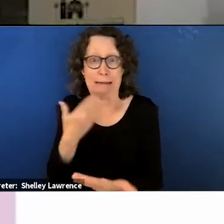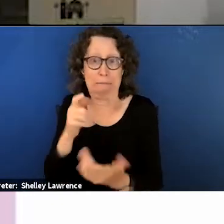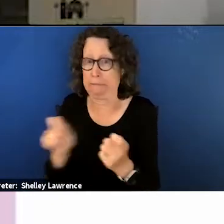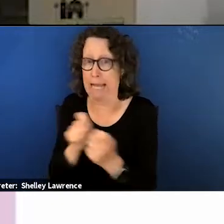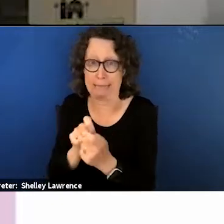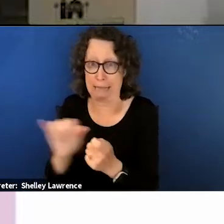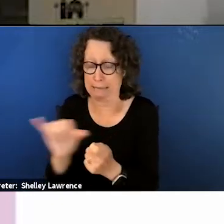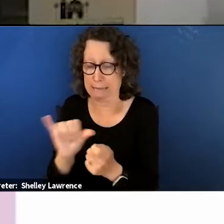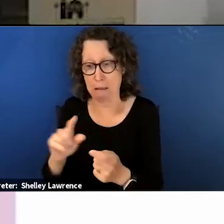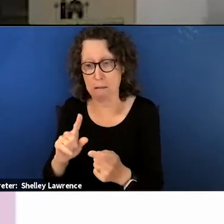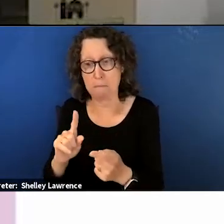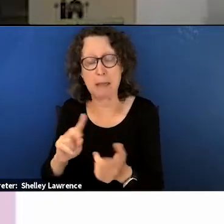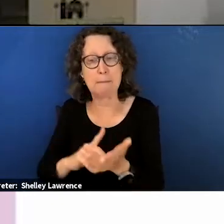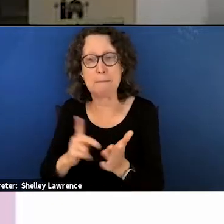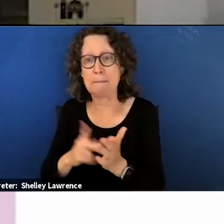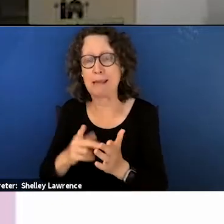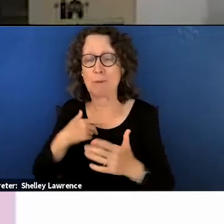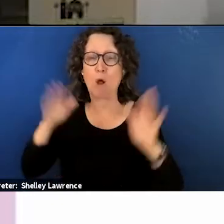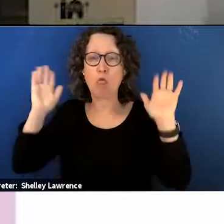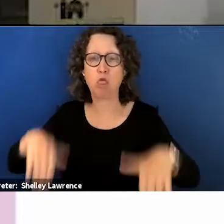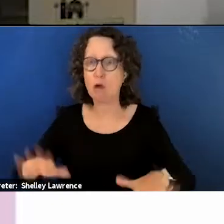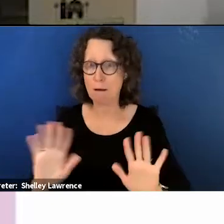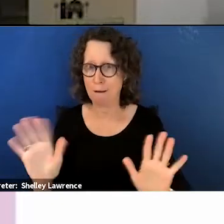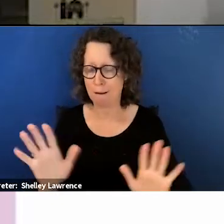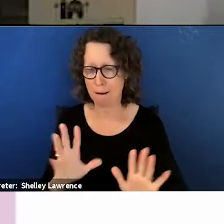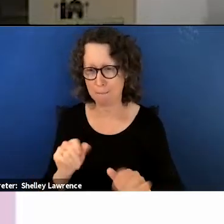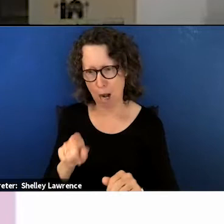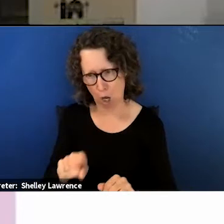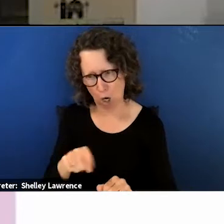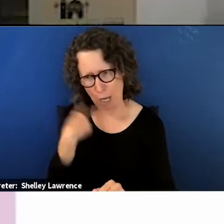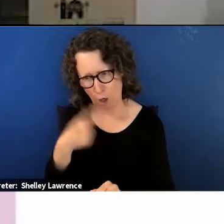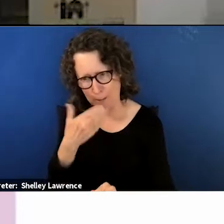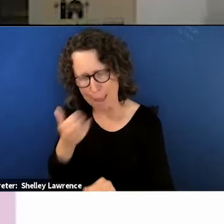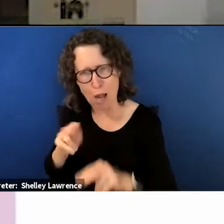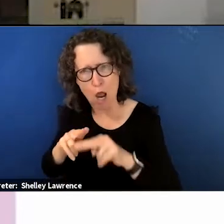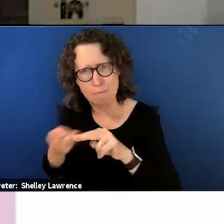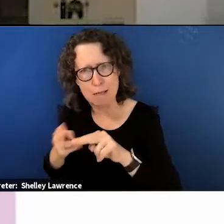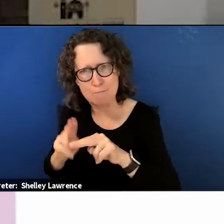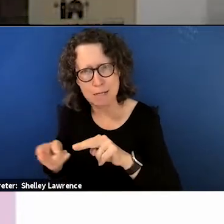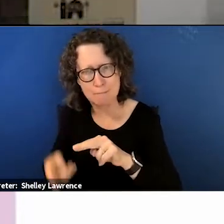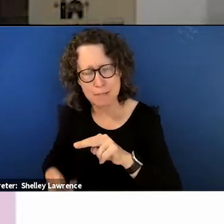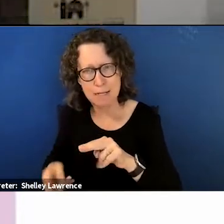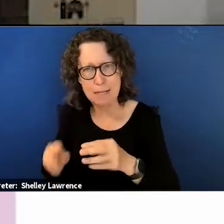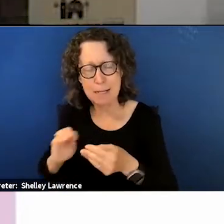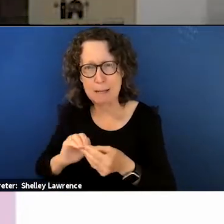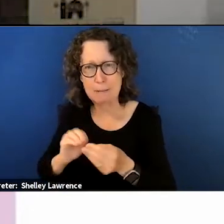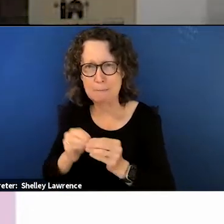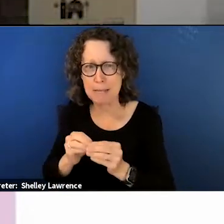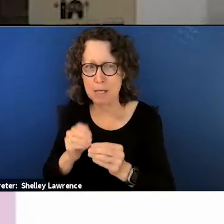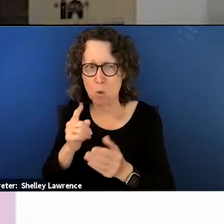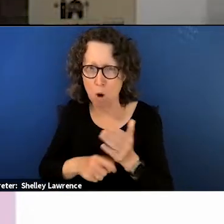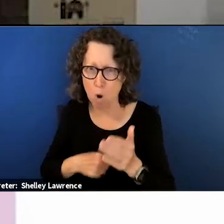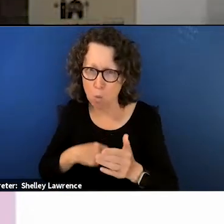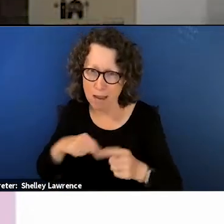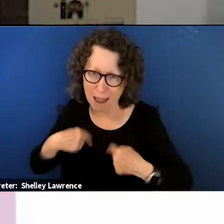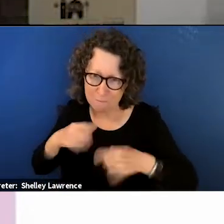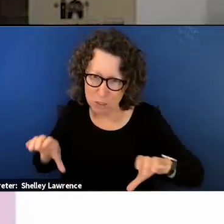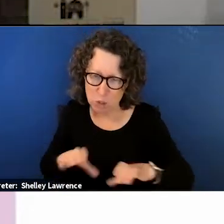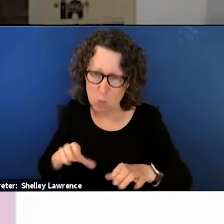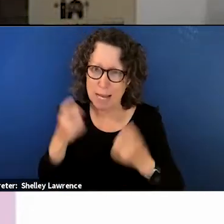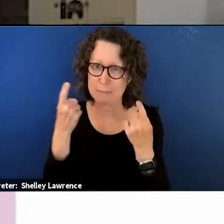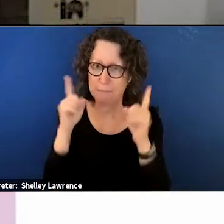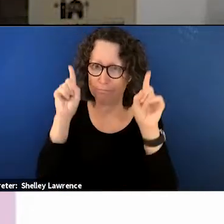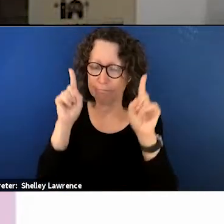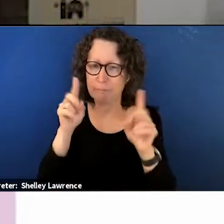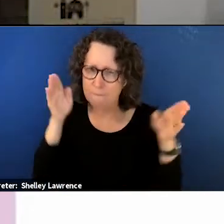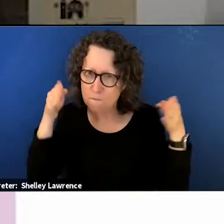and that doesn't mean that we loosen up, but that just means that we double down on exactly what we have been doing, focusing